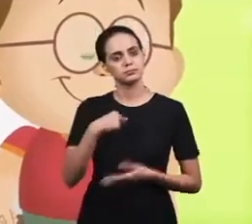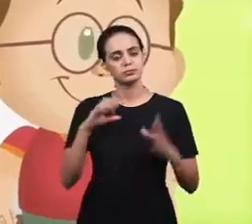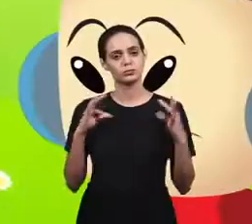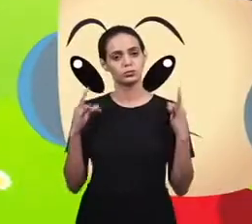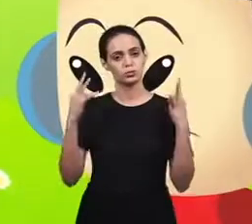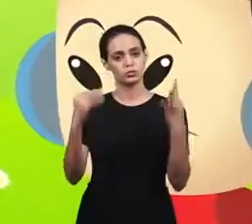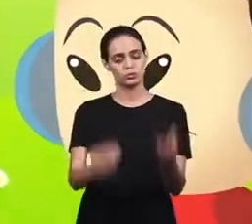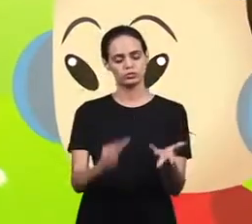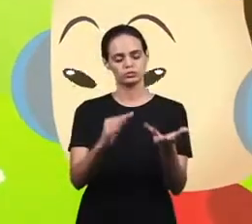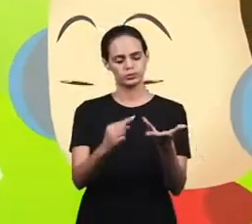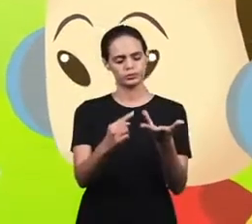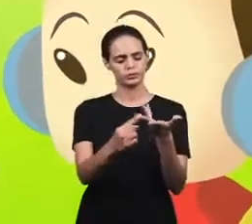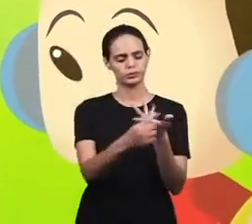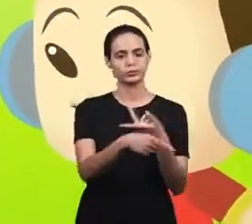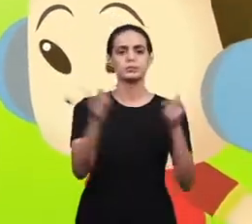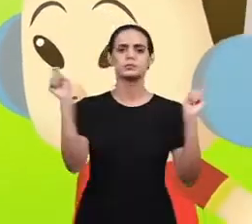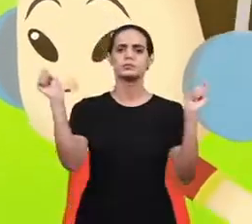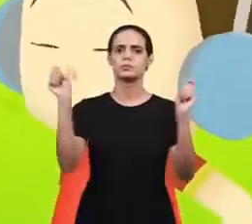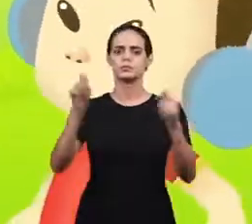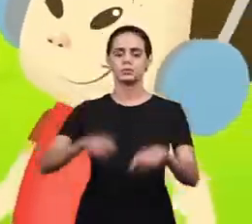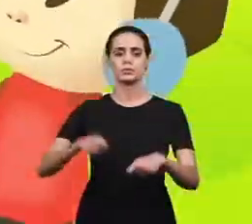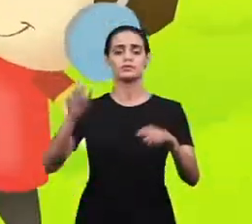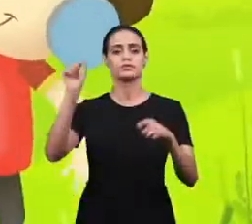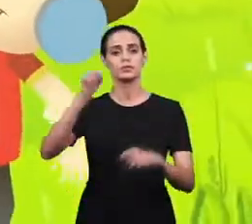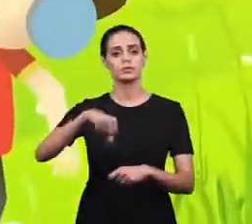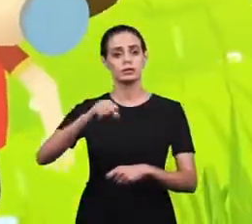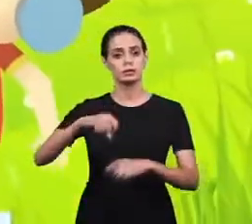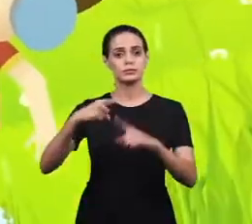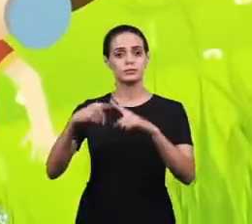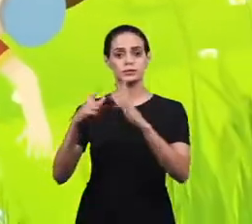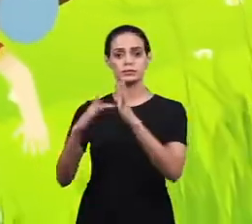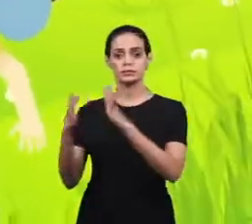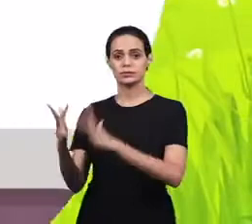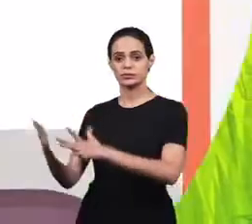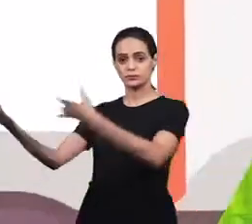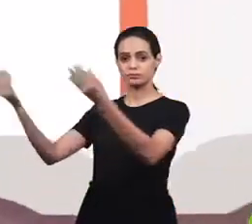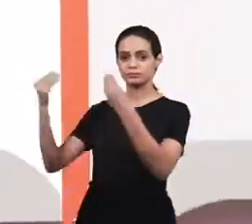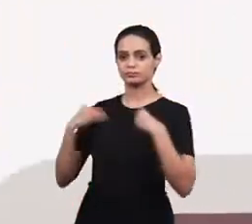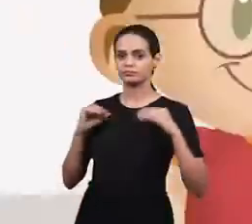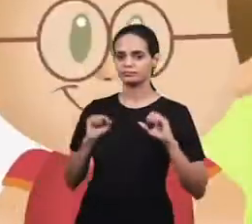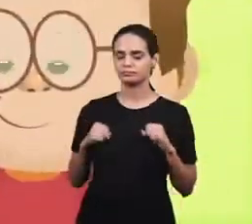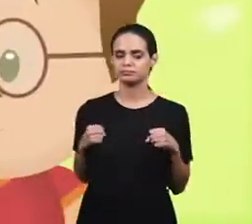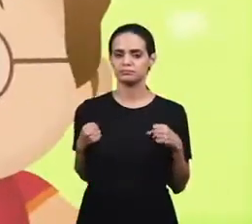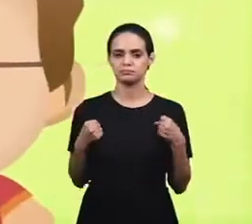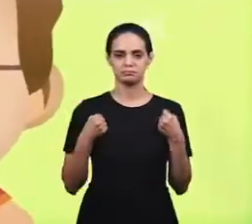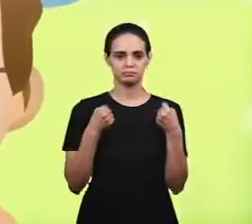I can do all things through He who strengthens me.